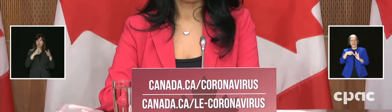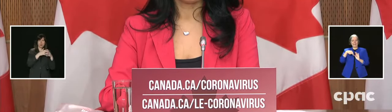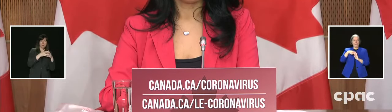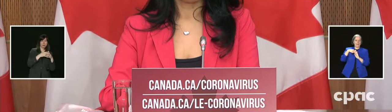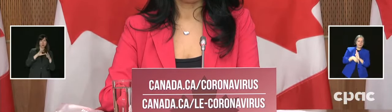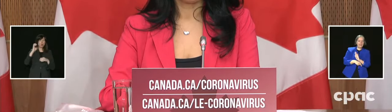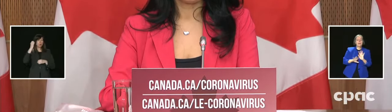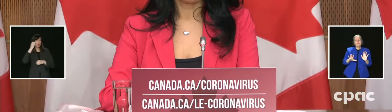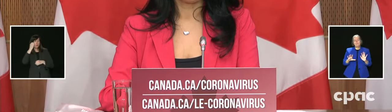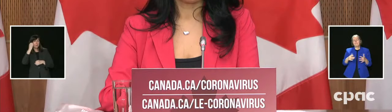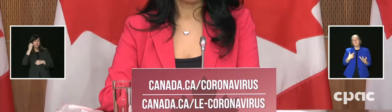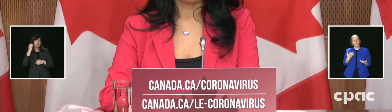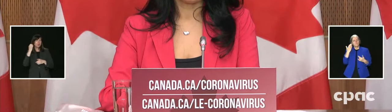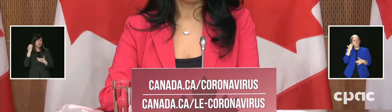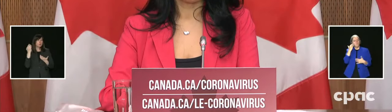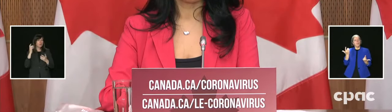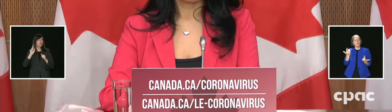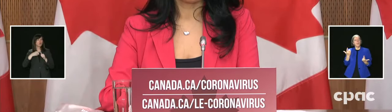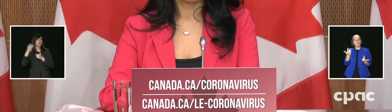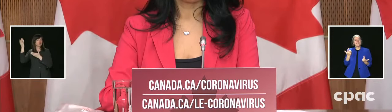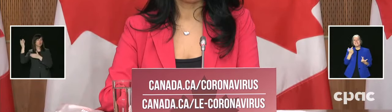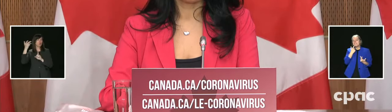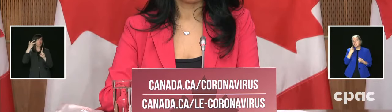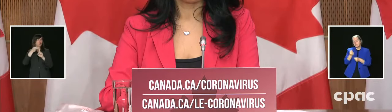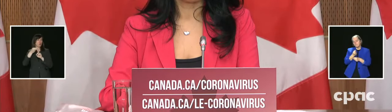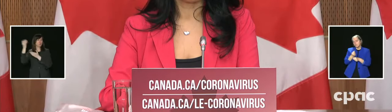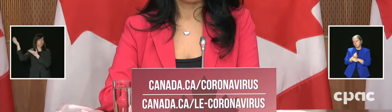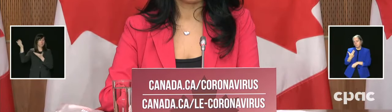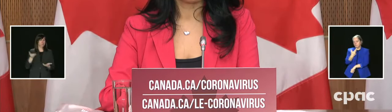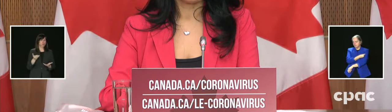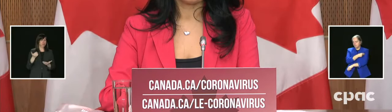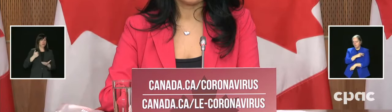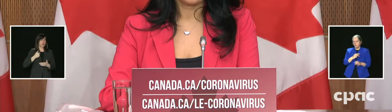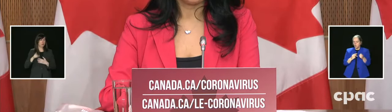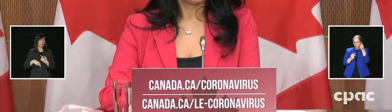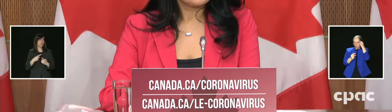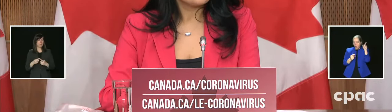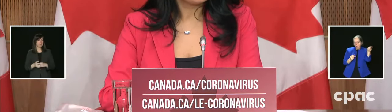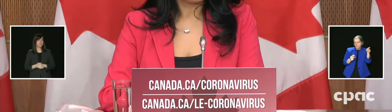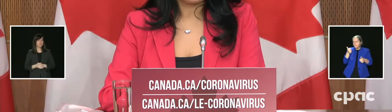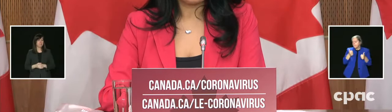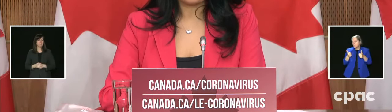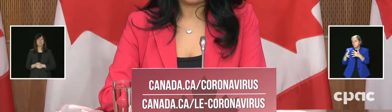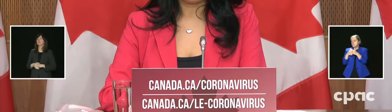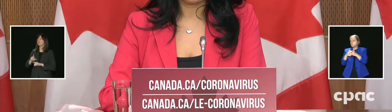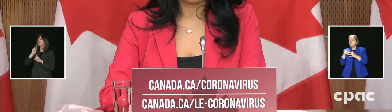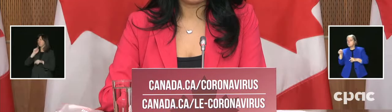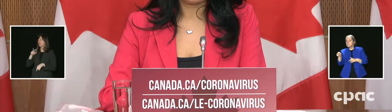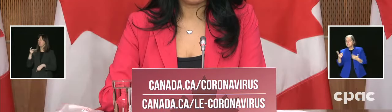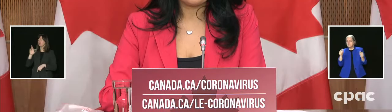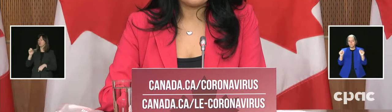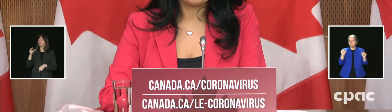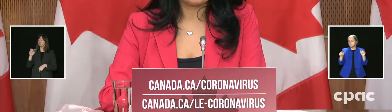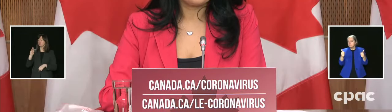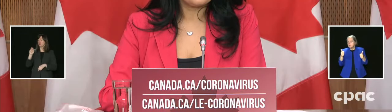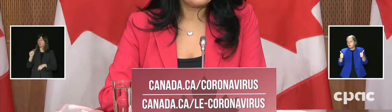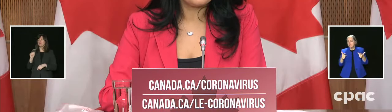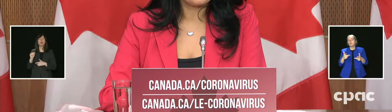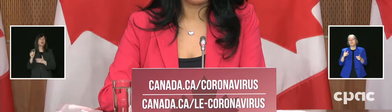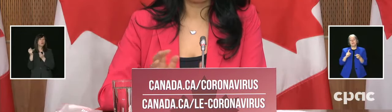and when do you expect the first doses to be delivered to Canada? Right. So in terms of the supply